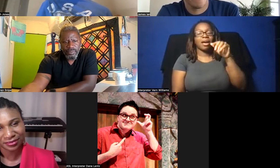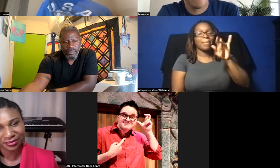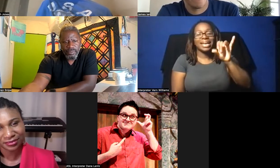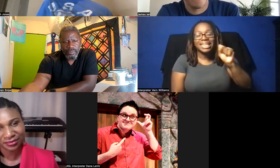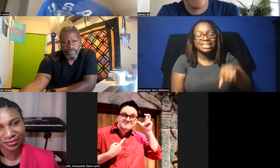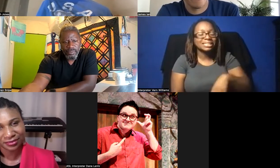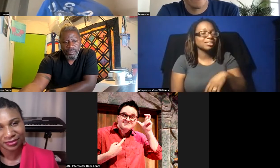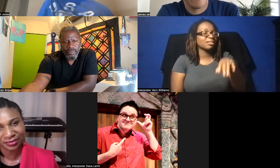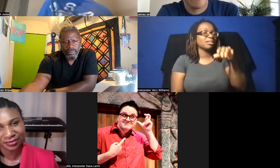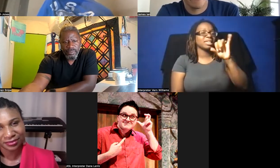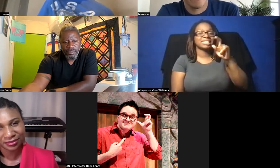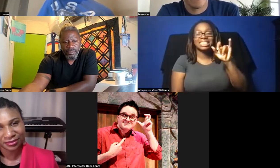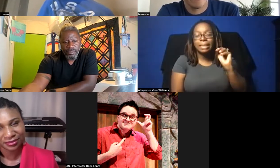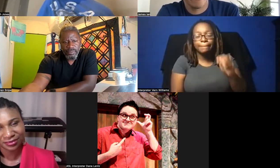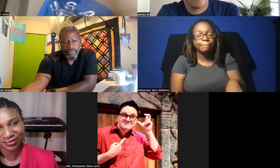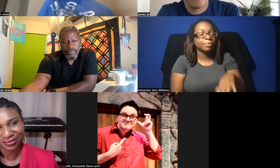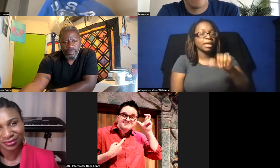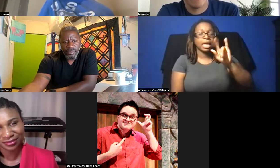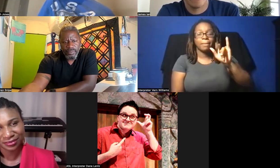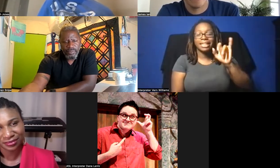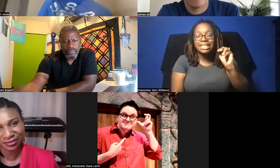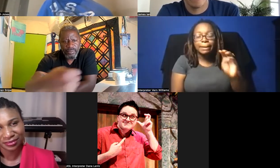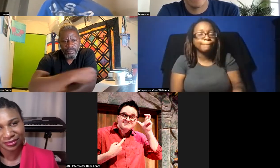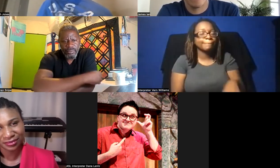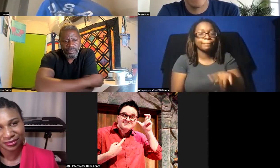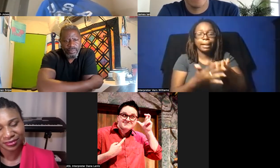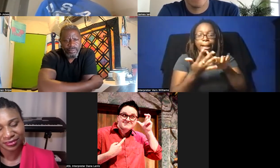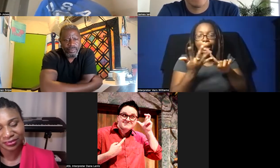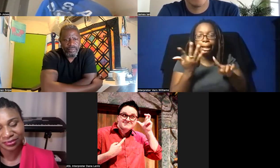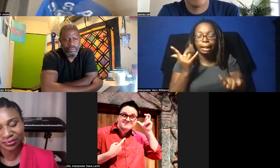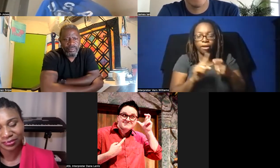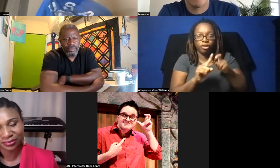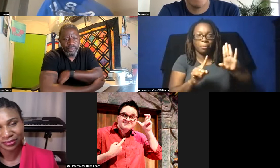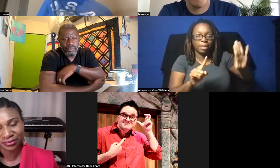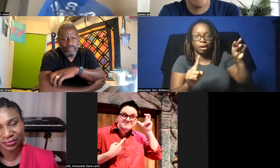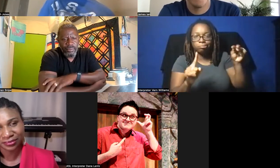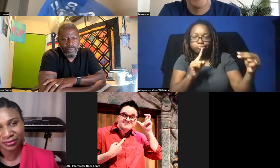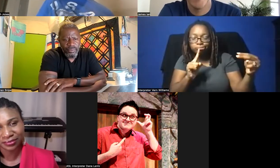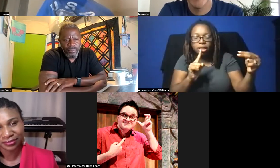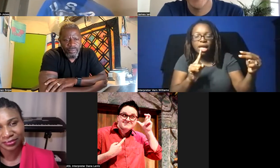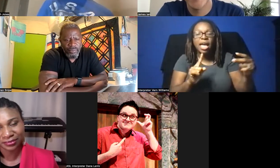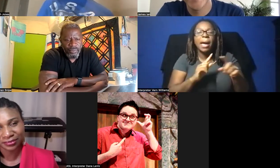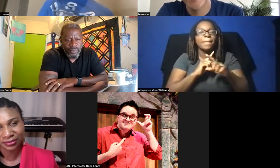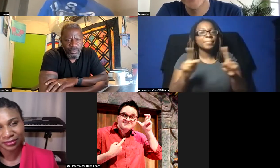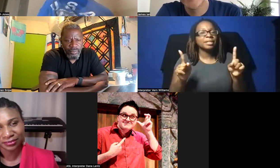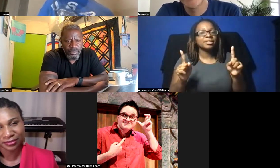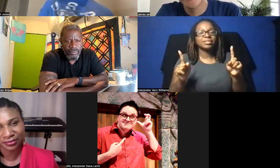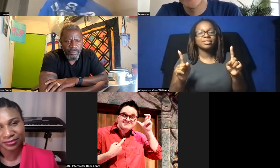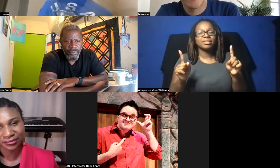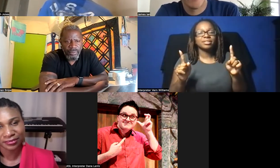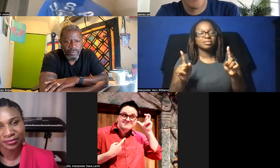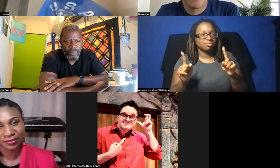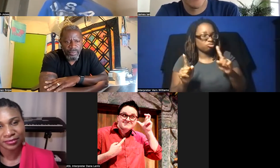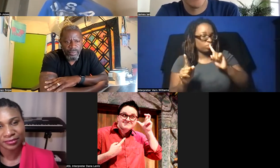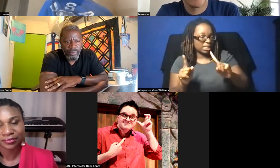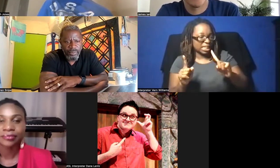homophobia are choices made from low-calorie intellectual minds. So in terms of, is there a